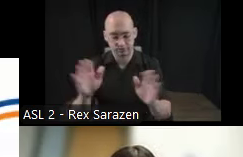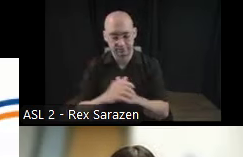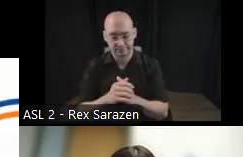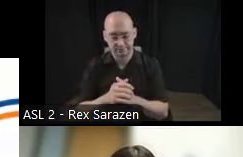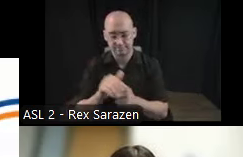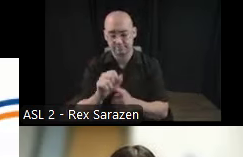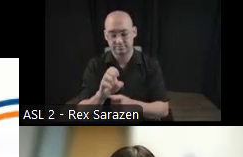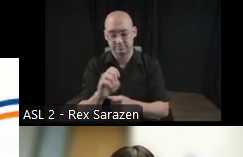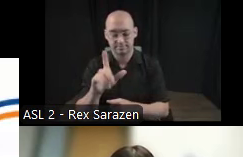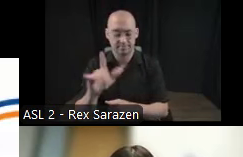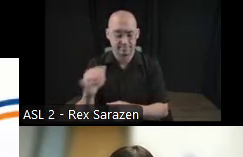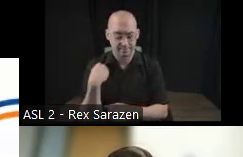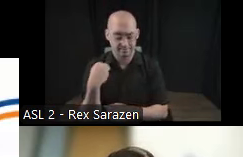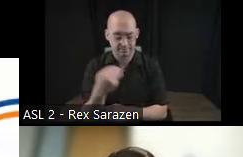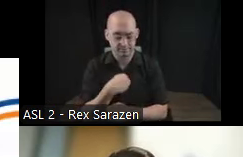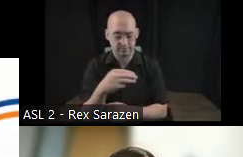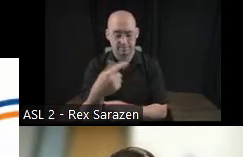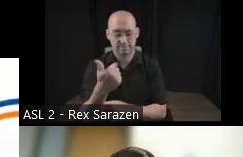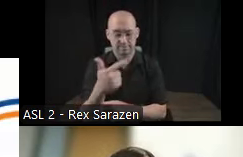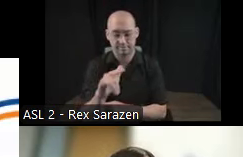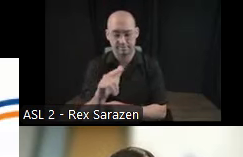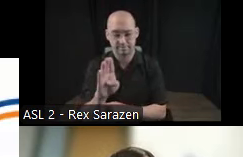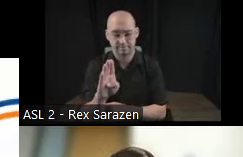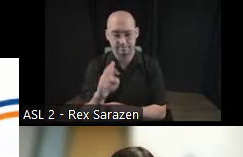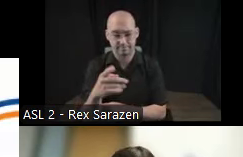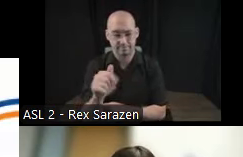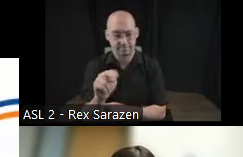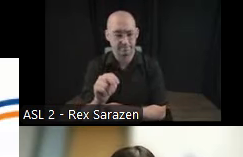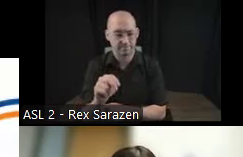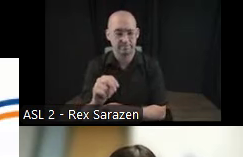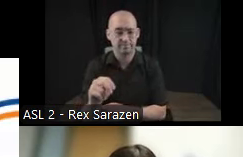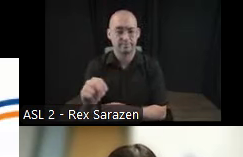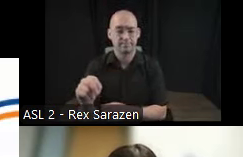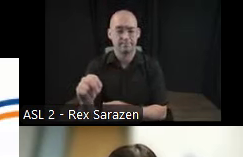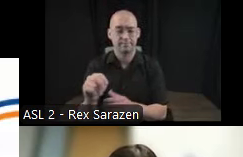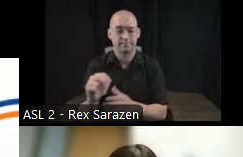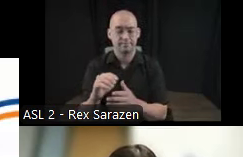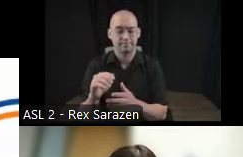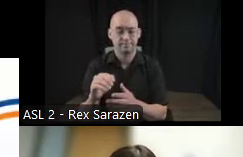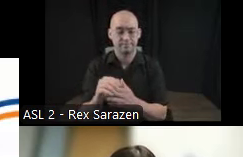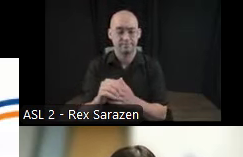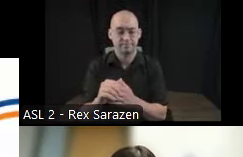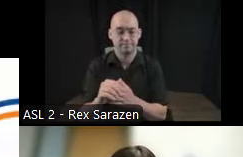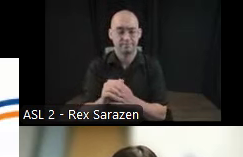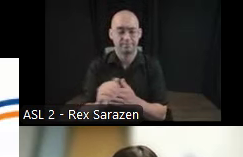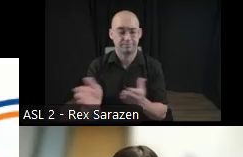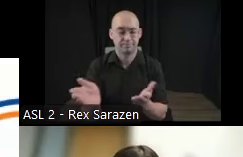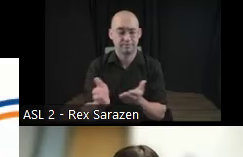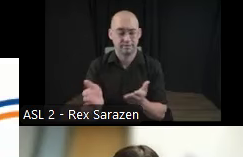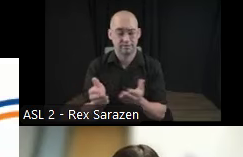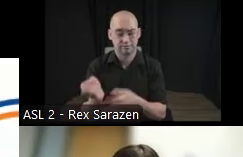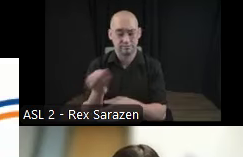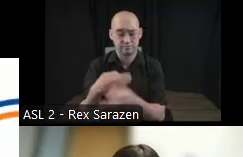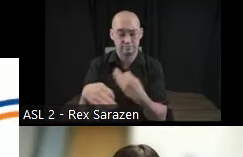Assembly Member Gail Pellerin. Rhiannon Mulligan on behalf of Assembly Member Pellerin,